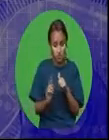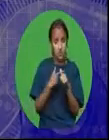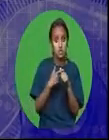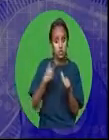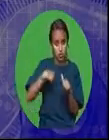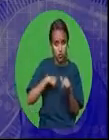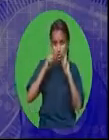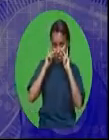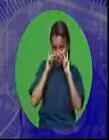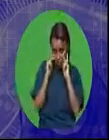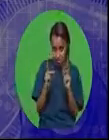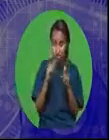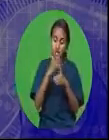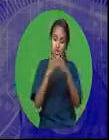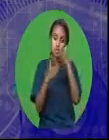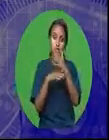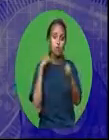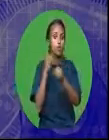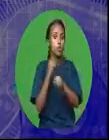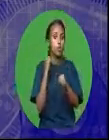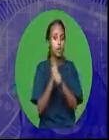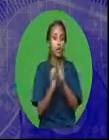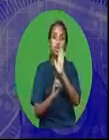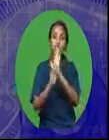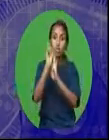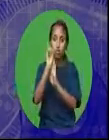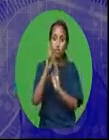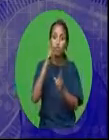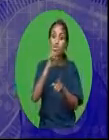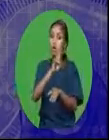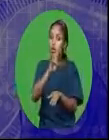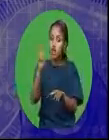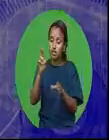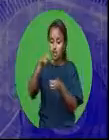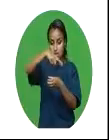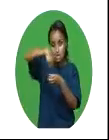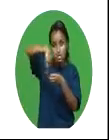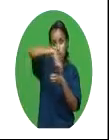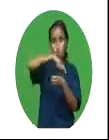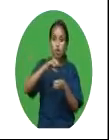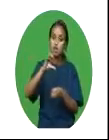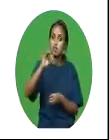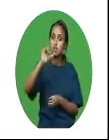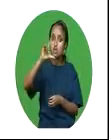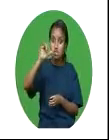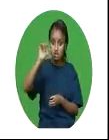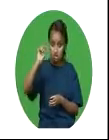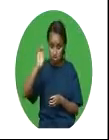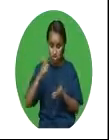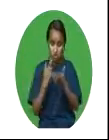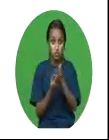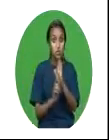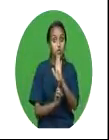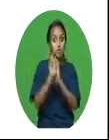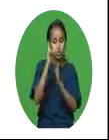First, we'll see the steps for making development of a right circular cylinder. In order to